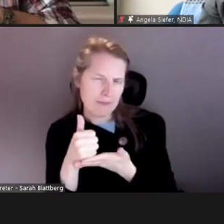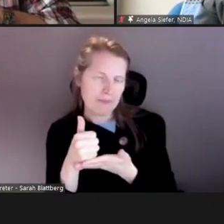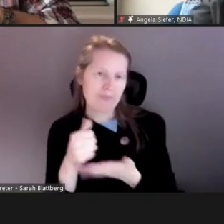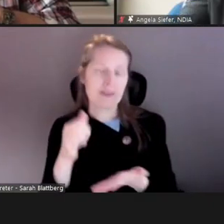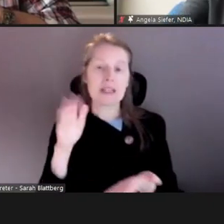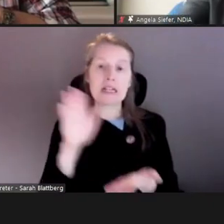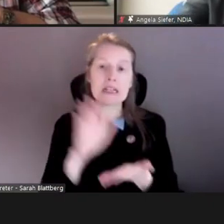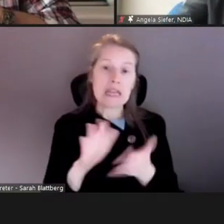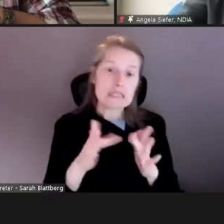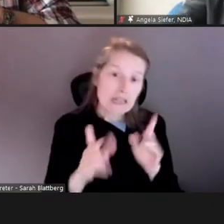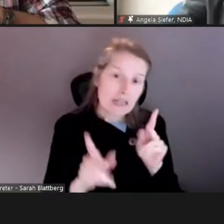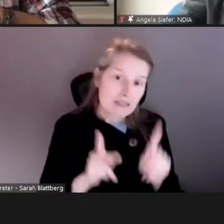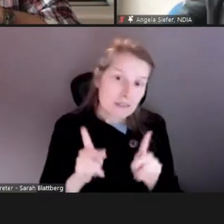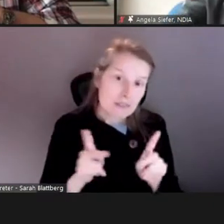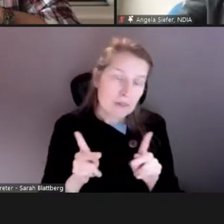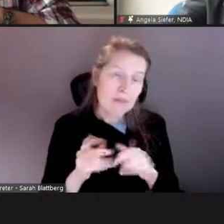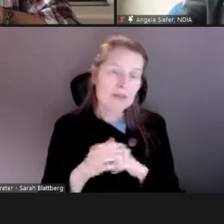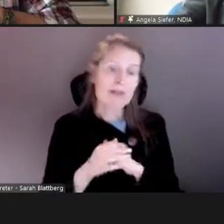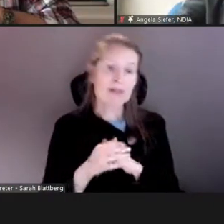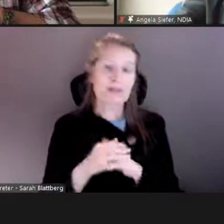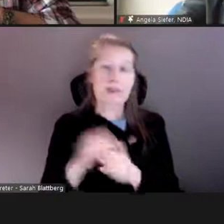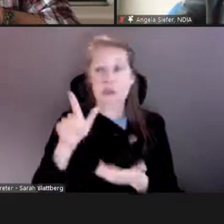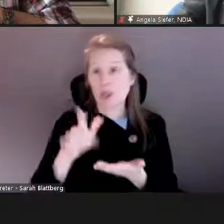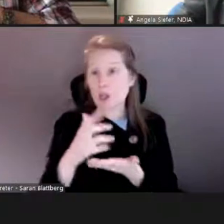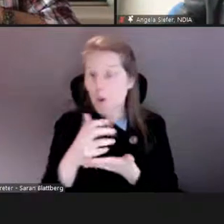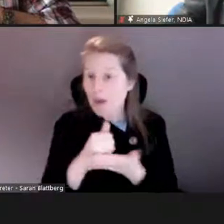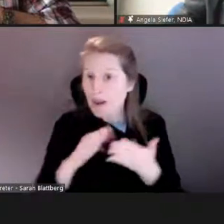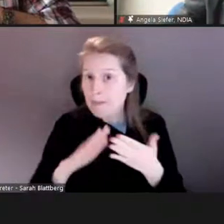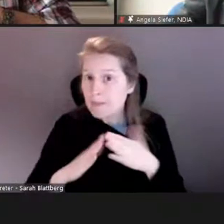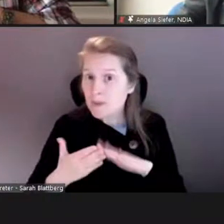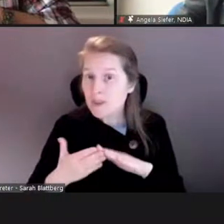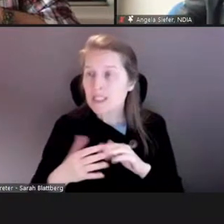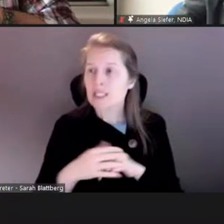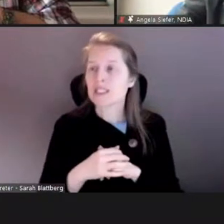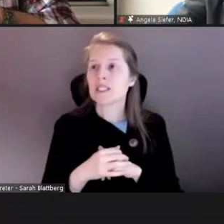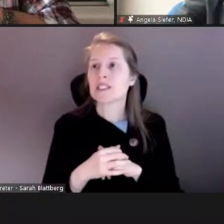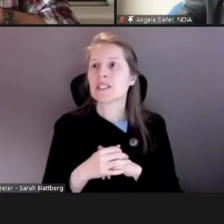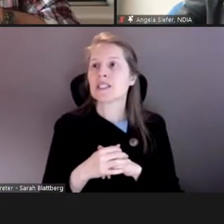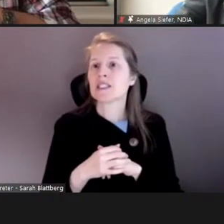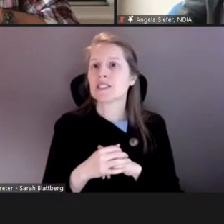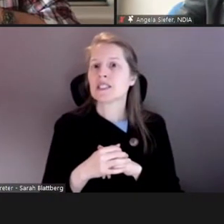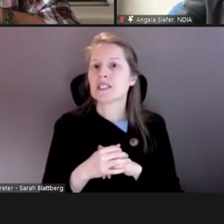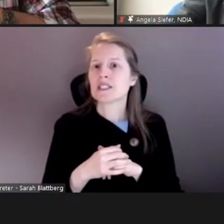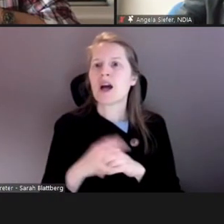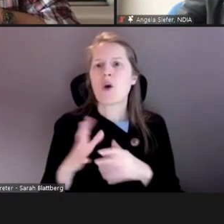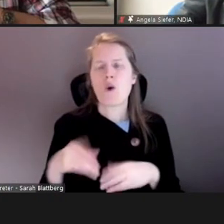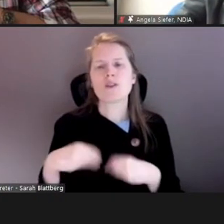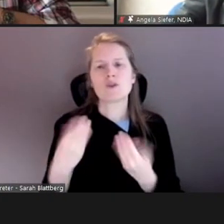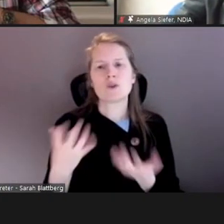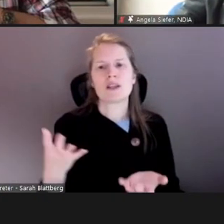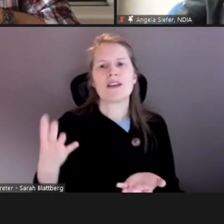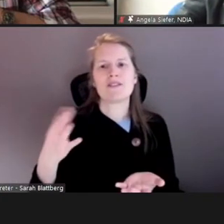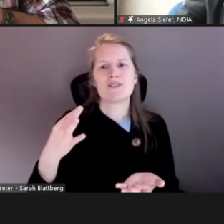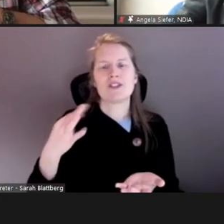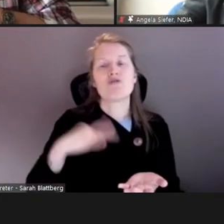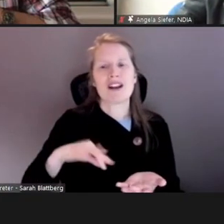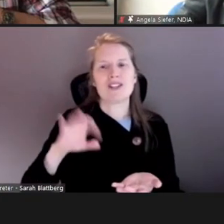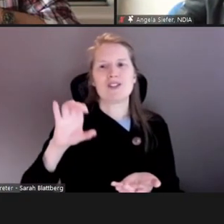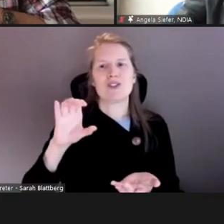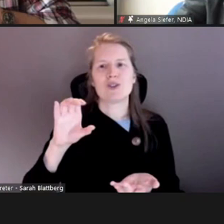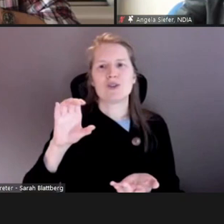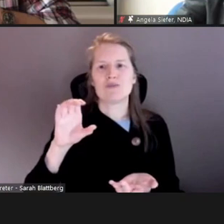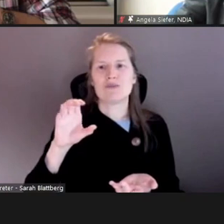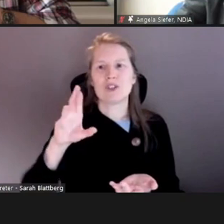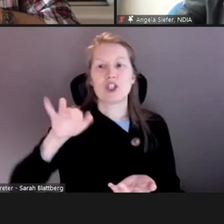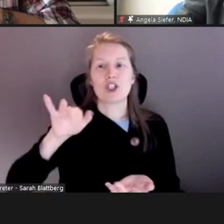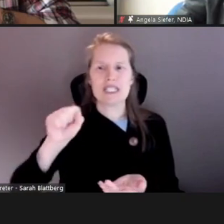connected, potentially low income communities? And I want to give credit to Chris who sent this question in. So please